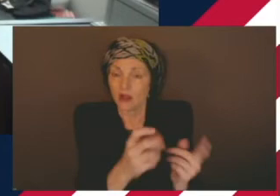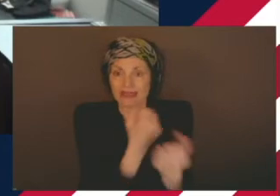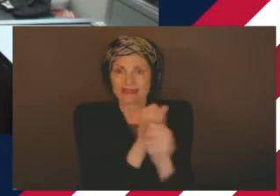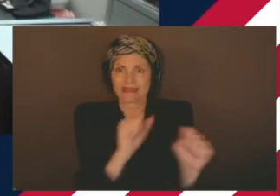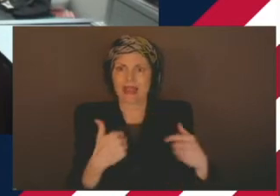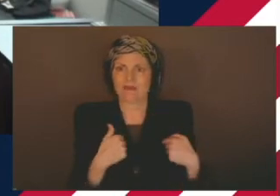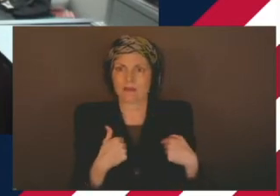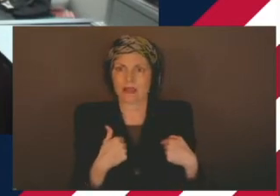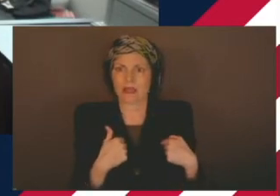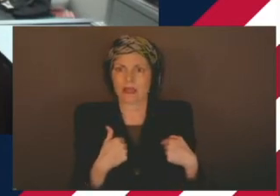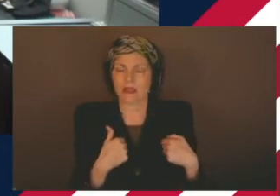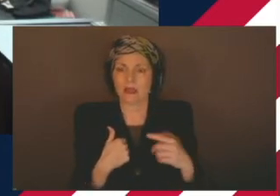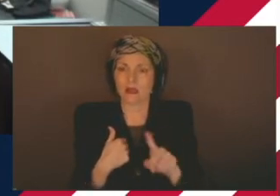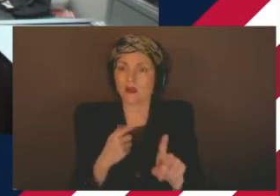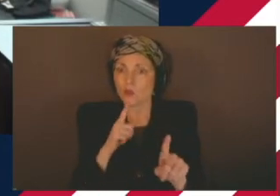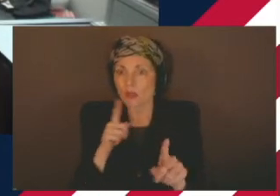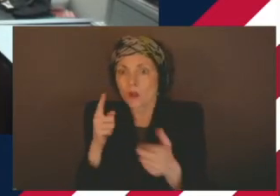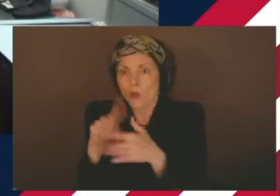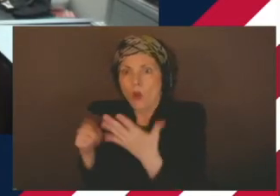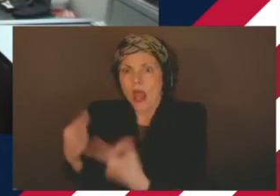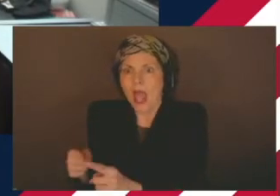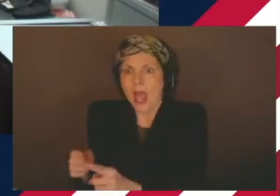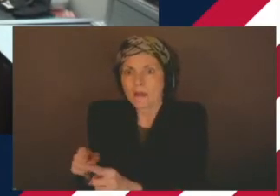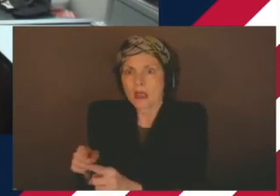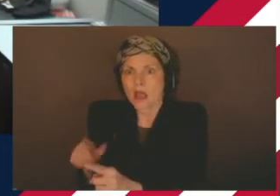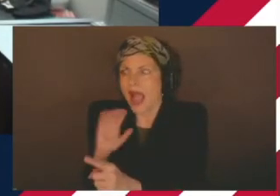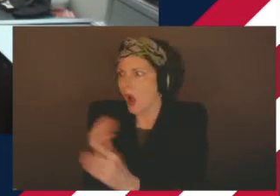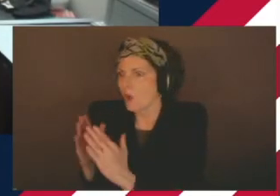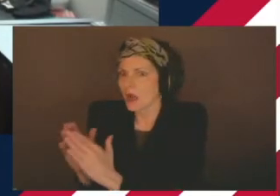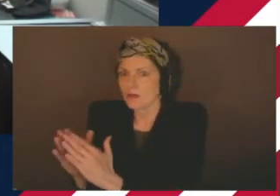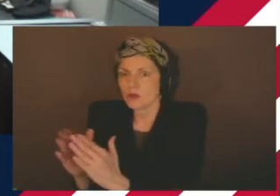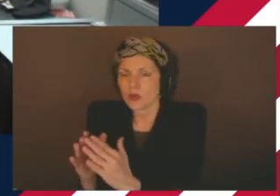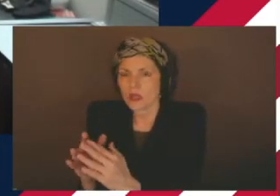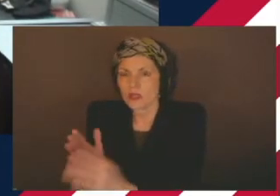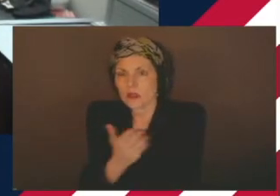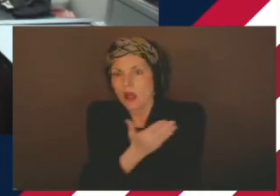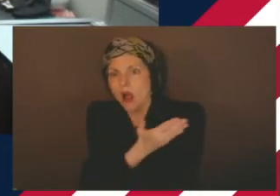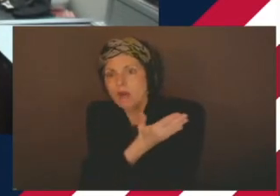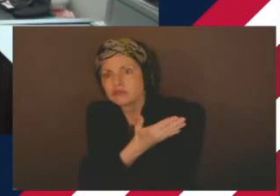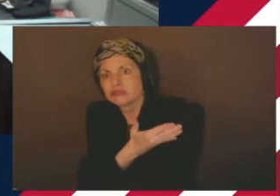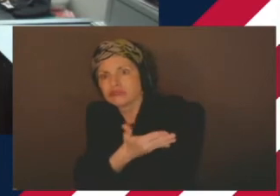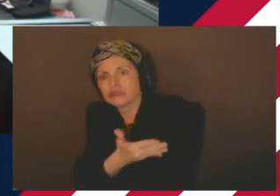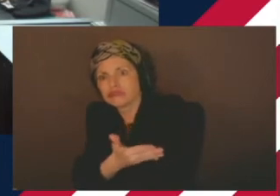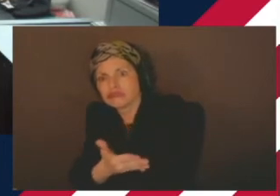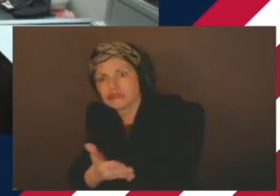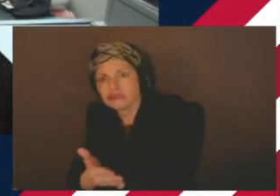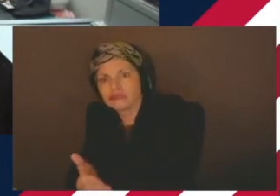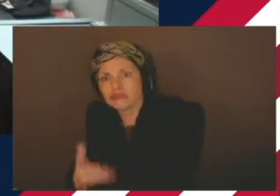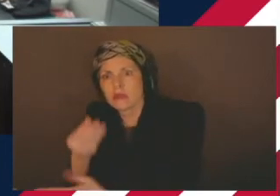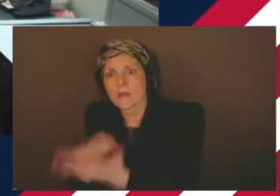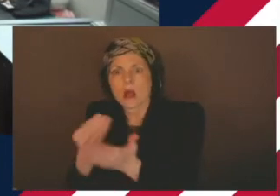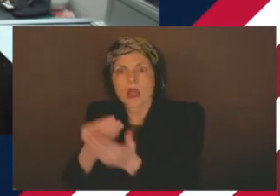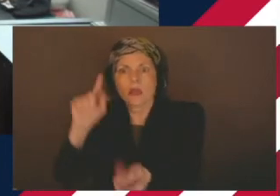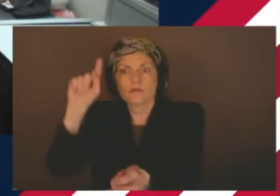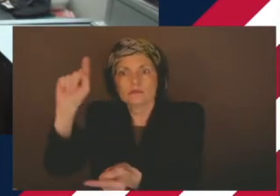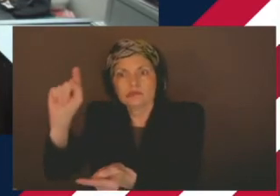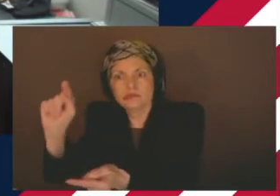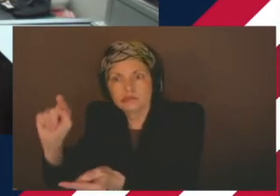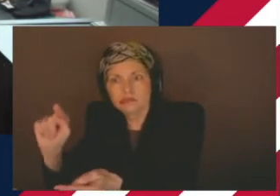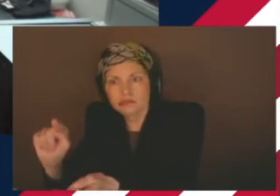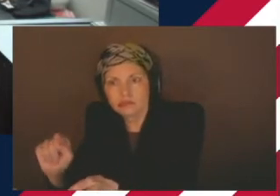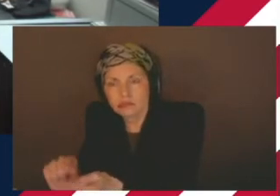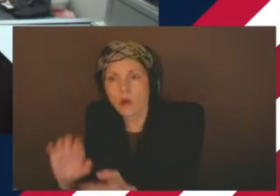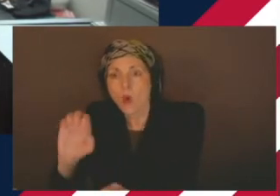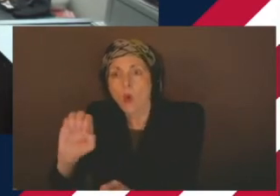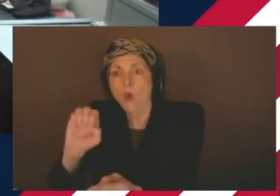are experiencing rollbacks, setbacks, and an increase in overdose deaths. The Trump